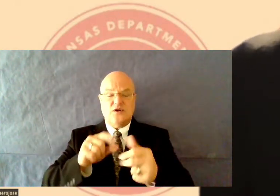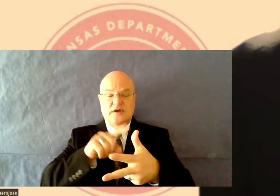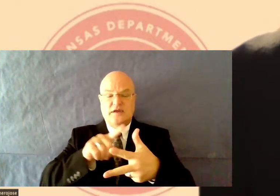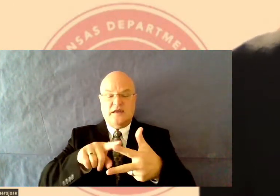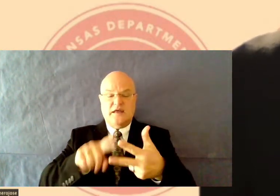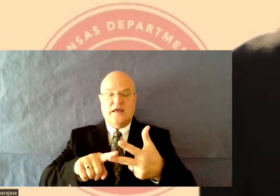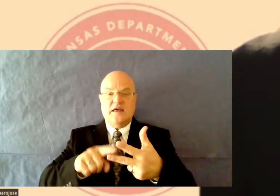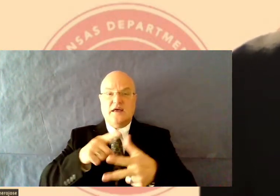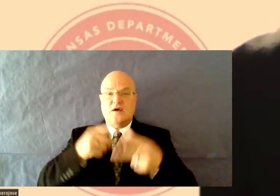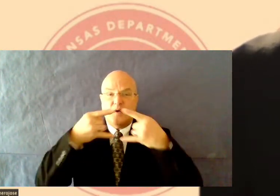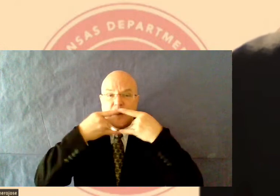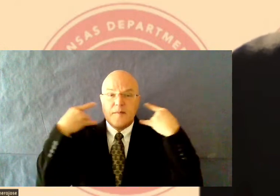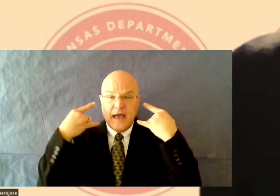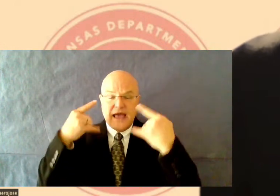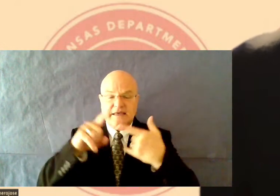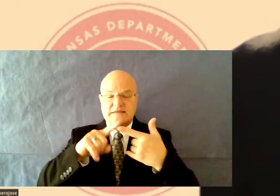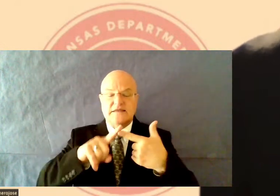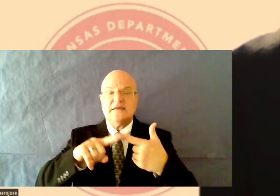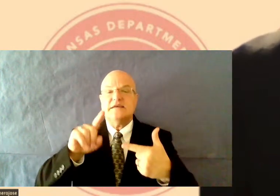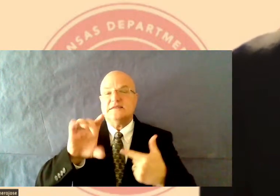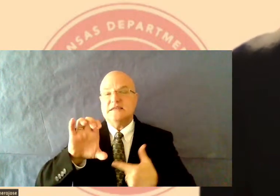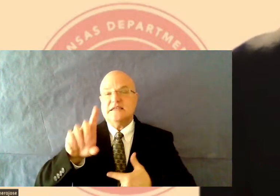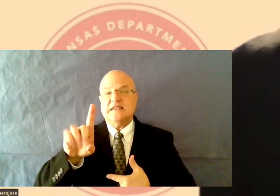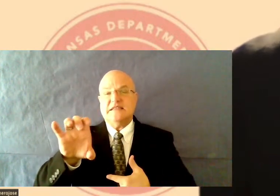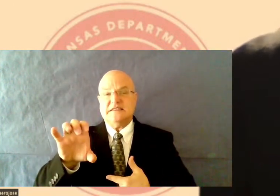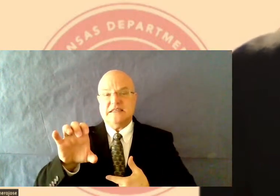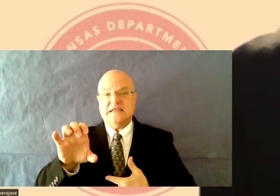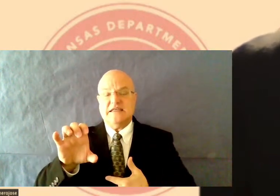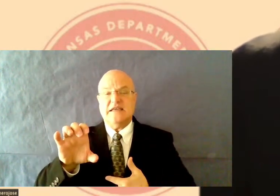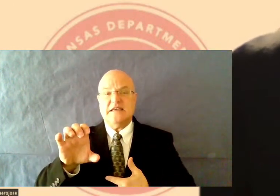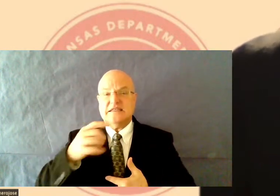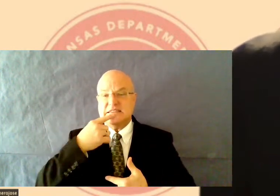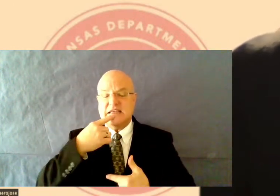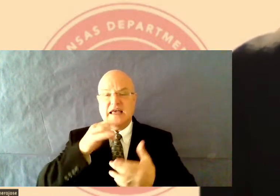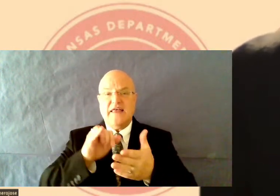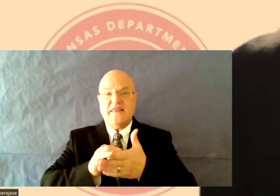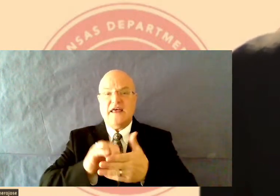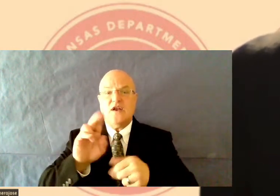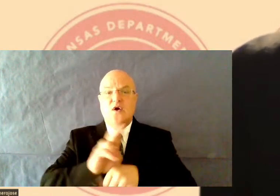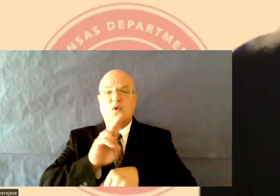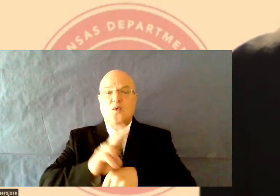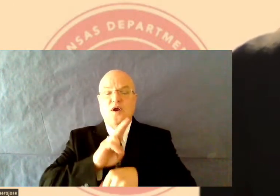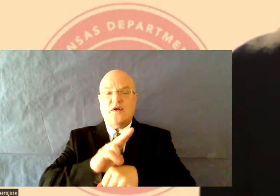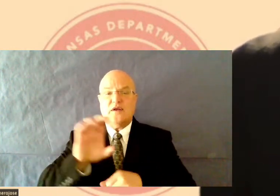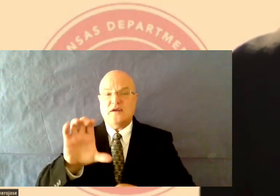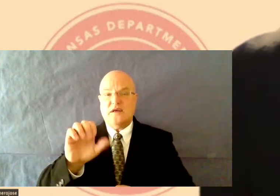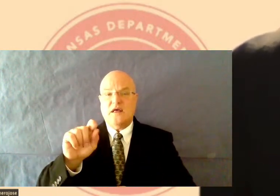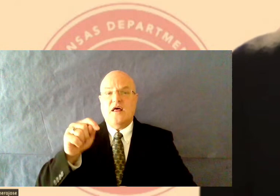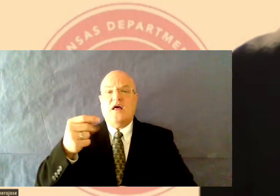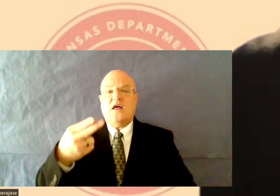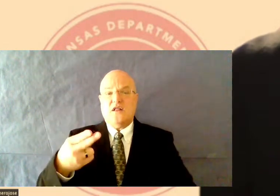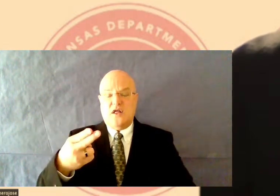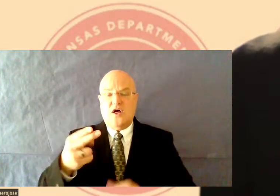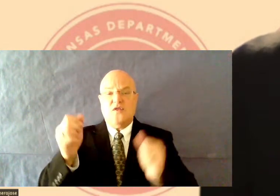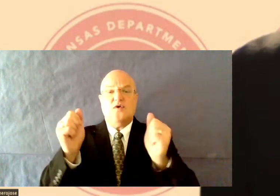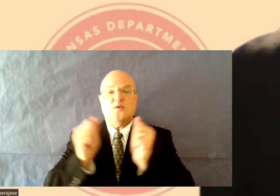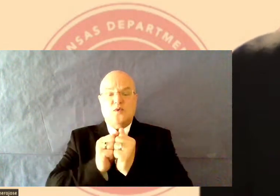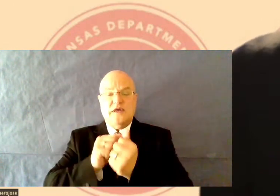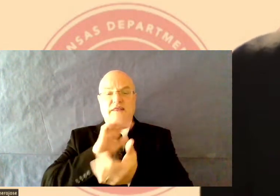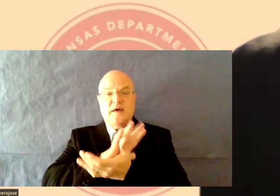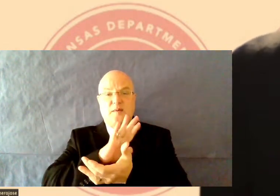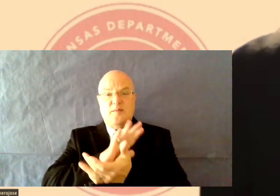masks. The CDC has stated that wearing a cloth mask along with a paper